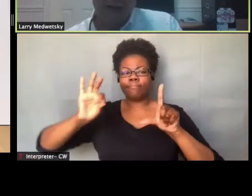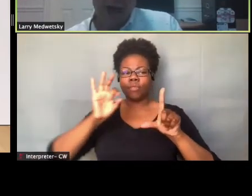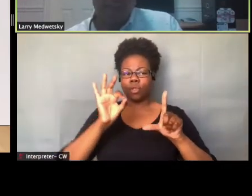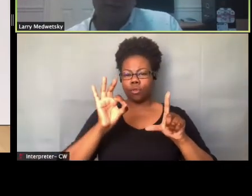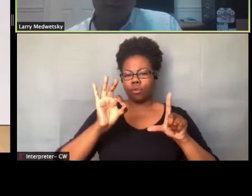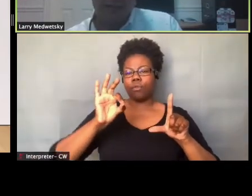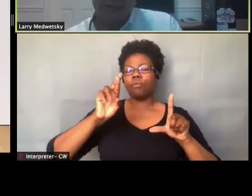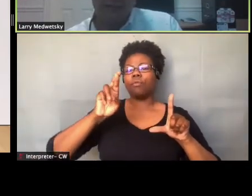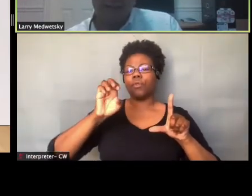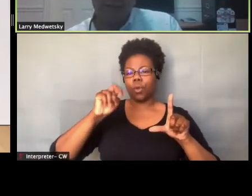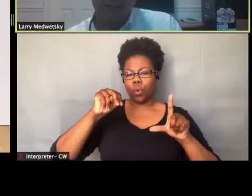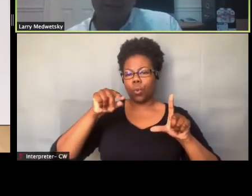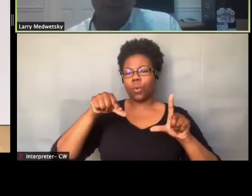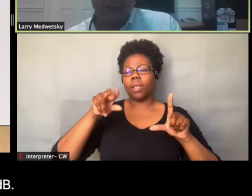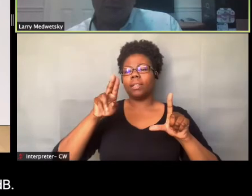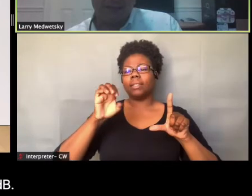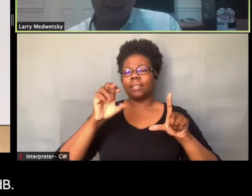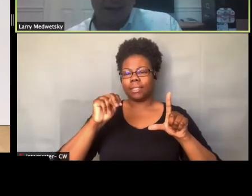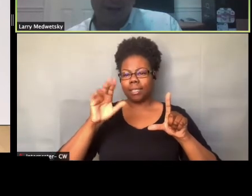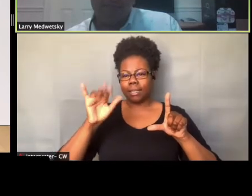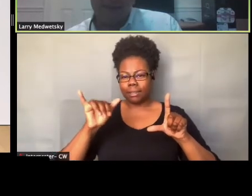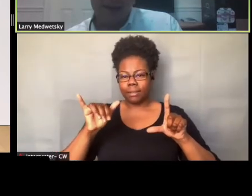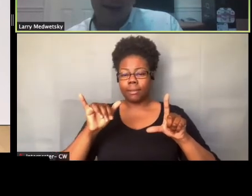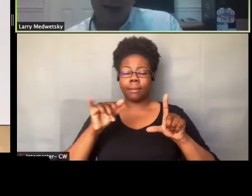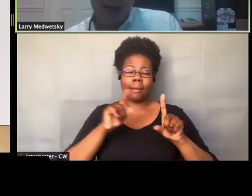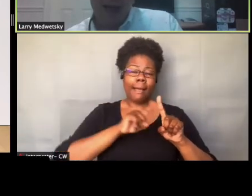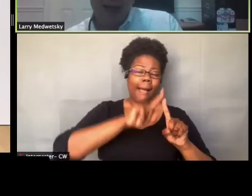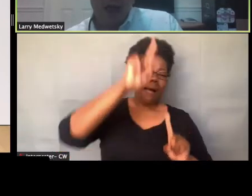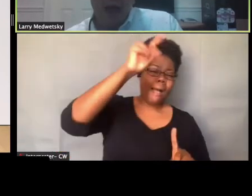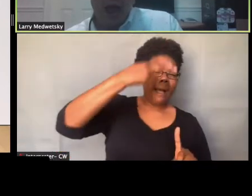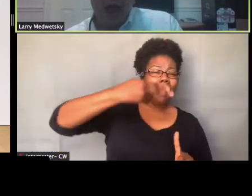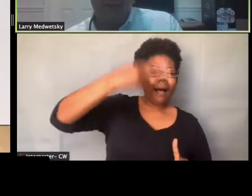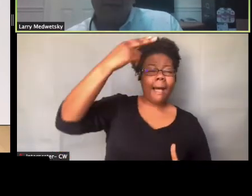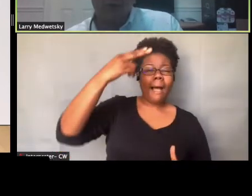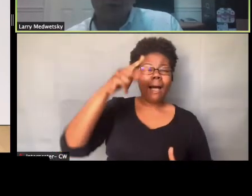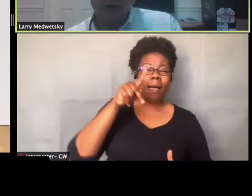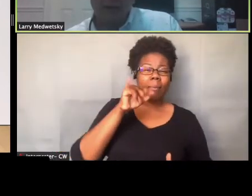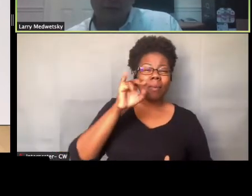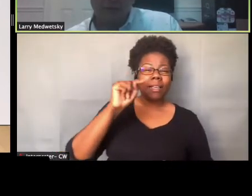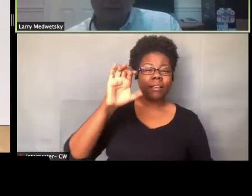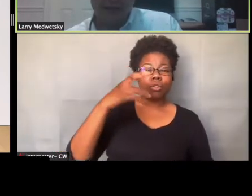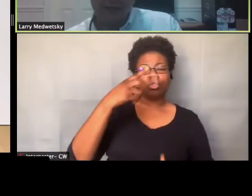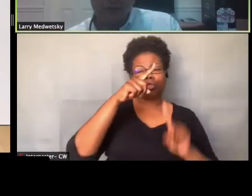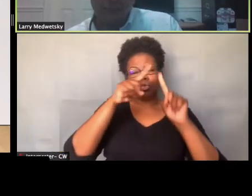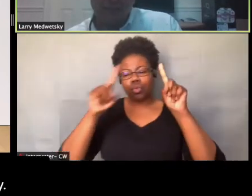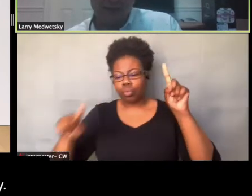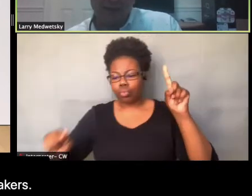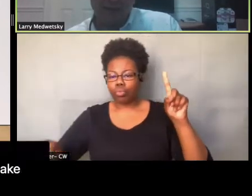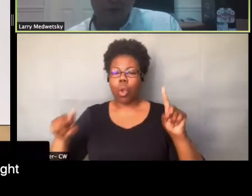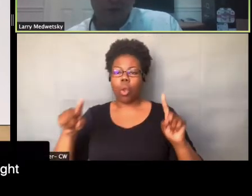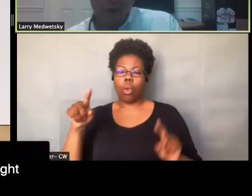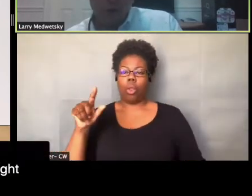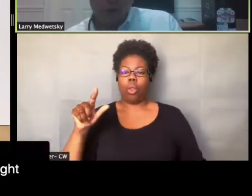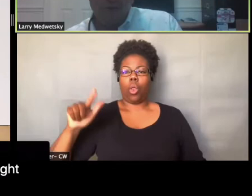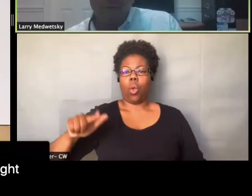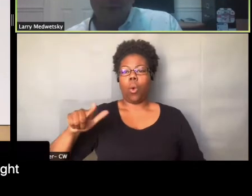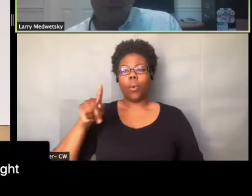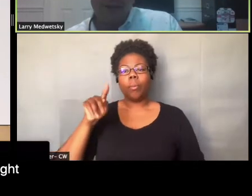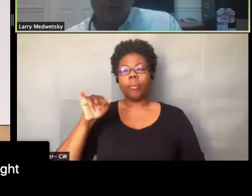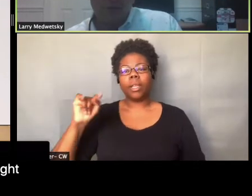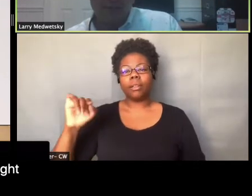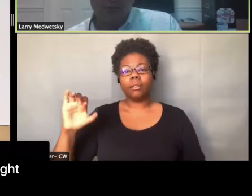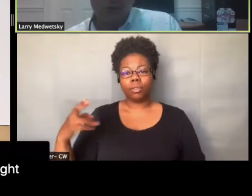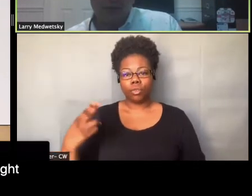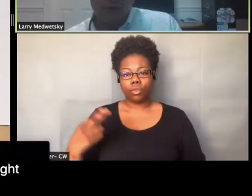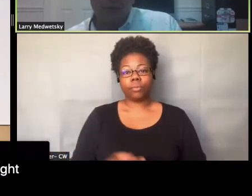the absolute dB difference. It means like how much change might there be from